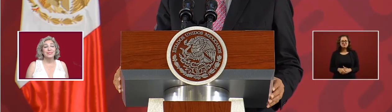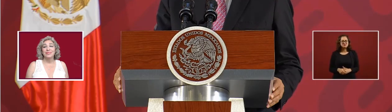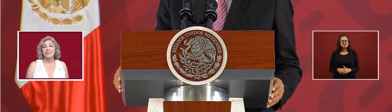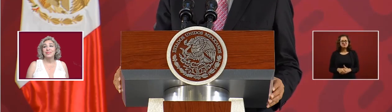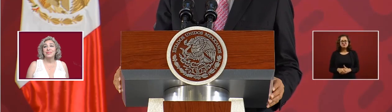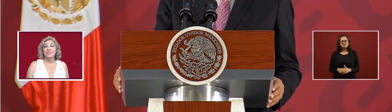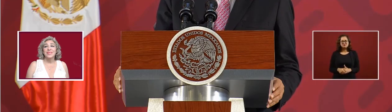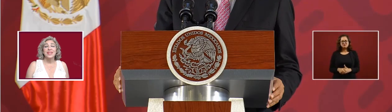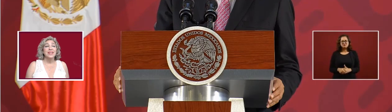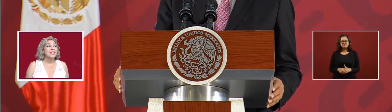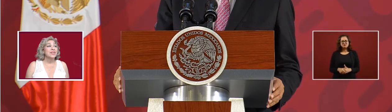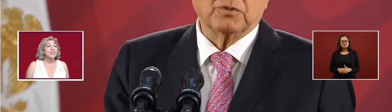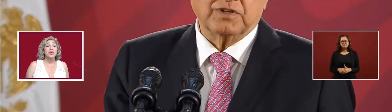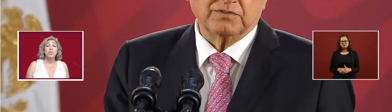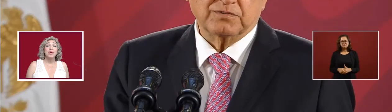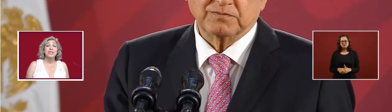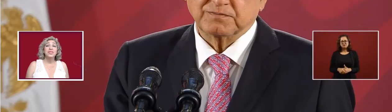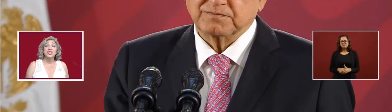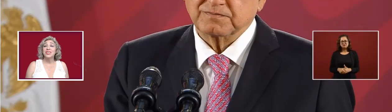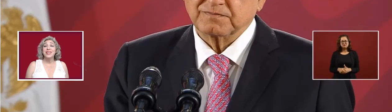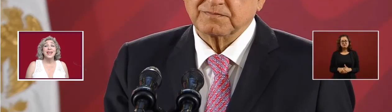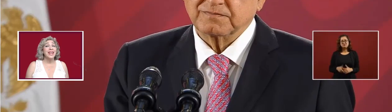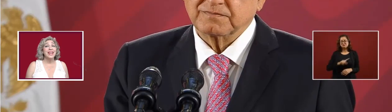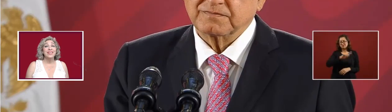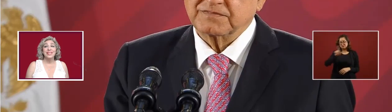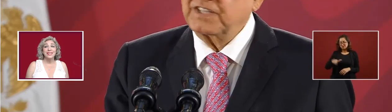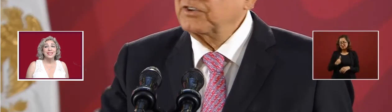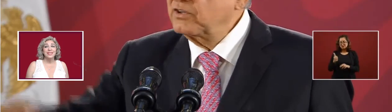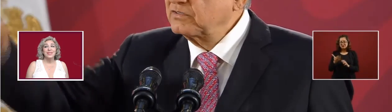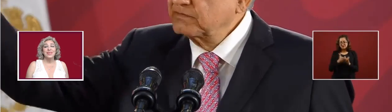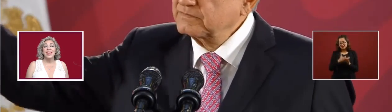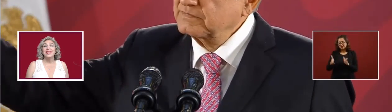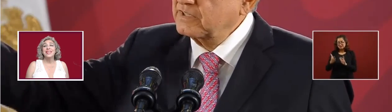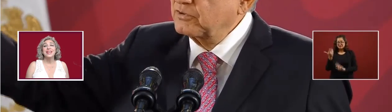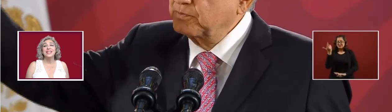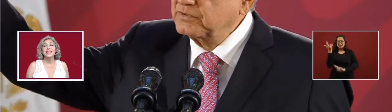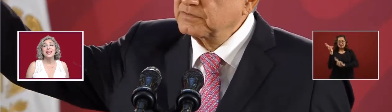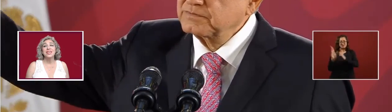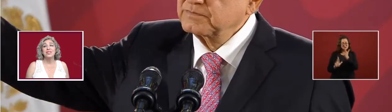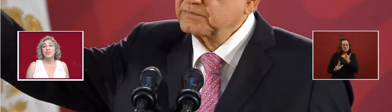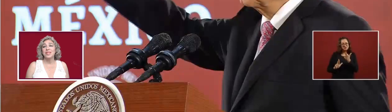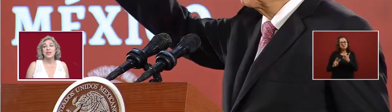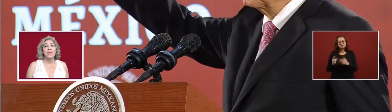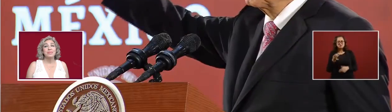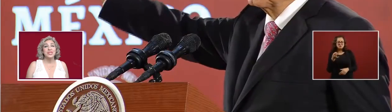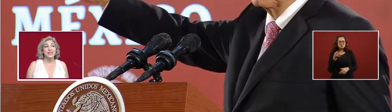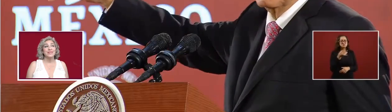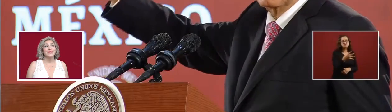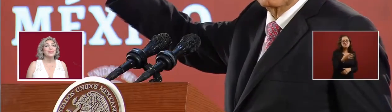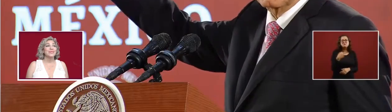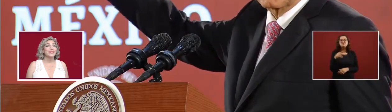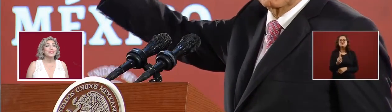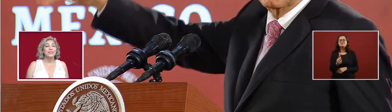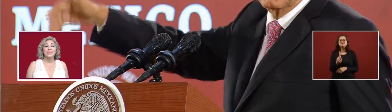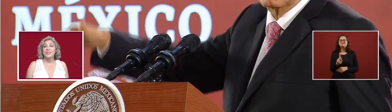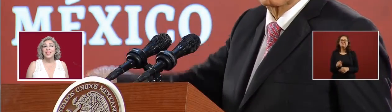the revolution could not handle it and they continued with corruption